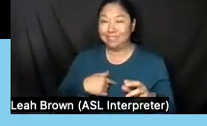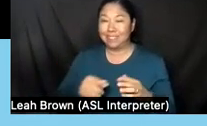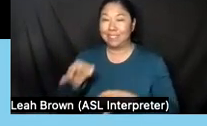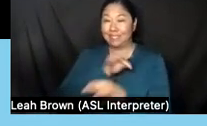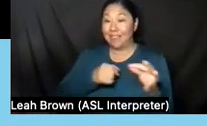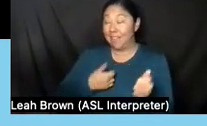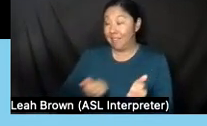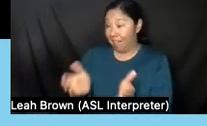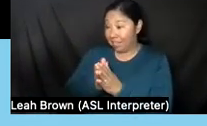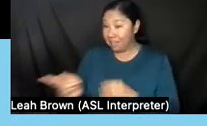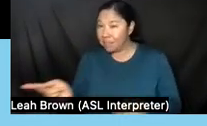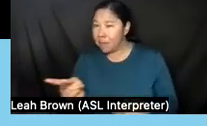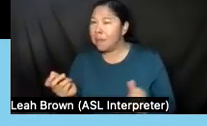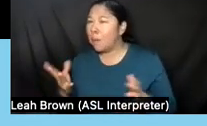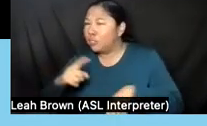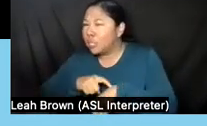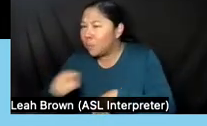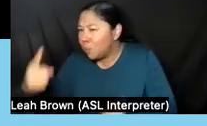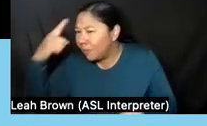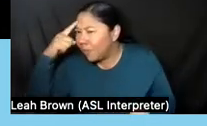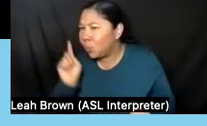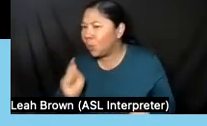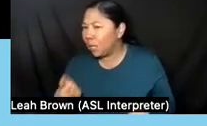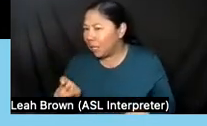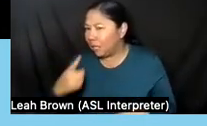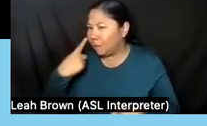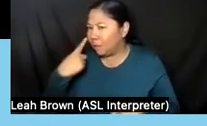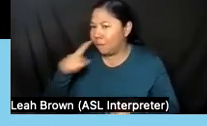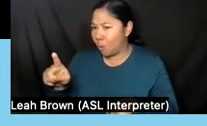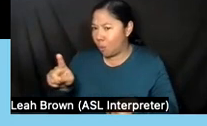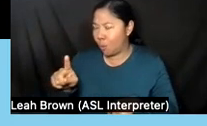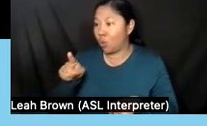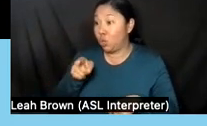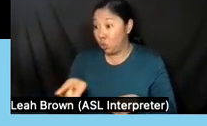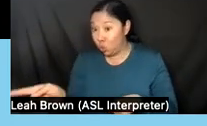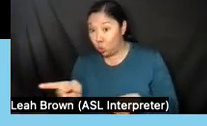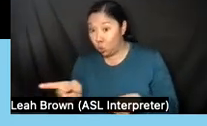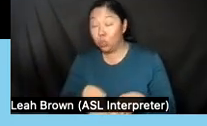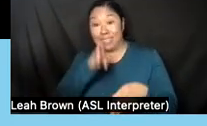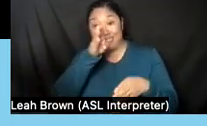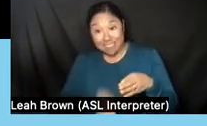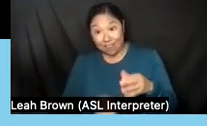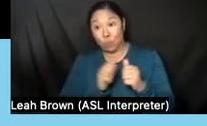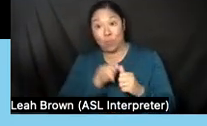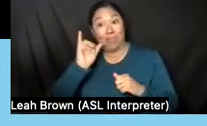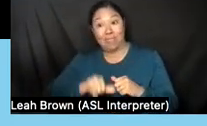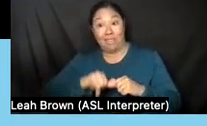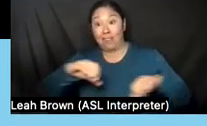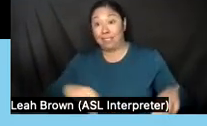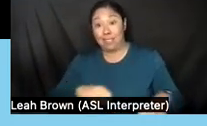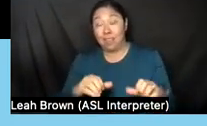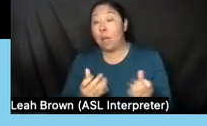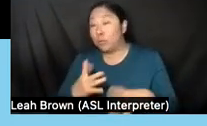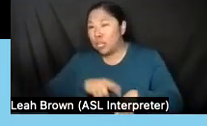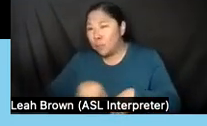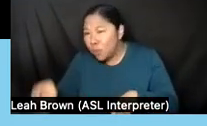them, how much time do you think you need for you to be done with this activity so you can get ready to take a